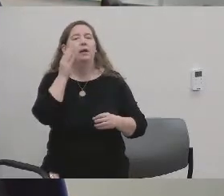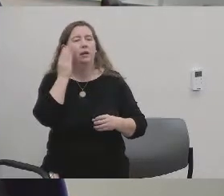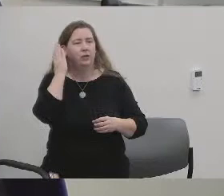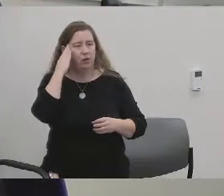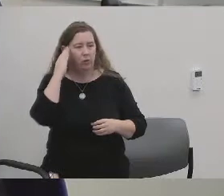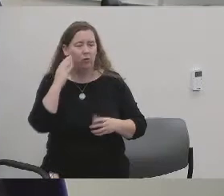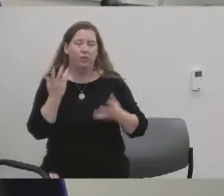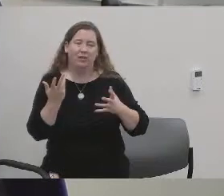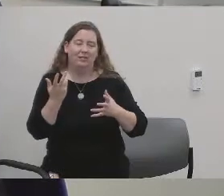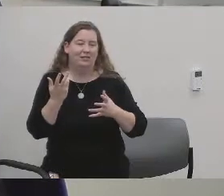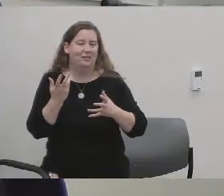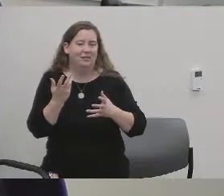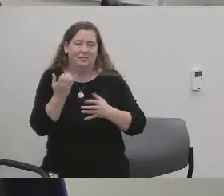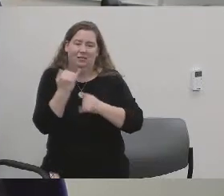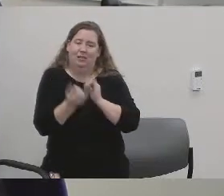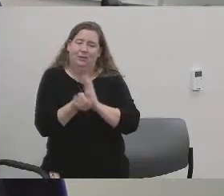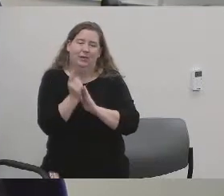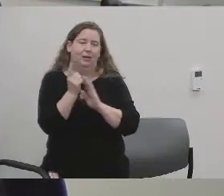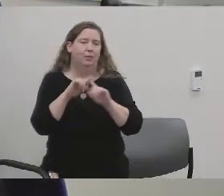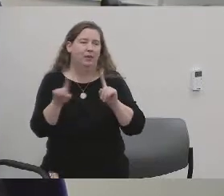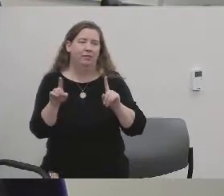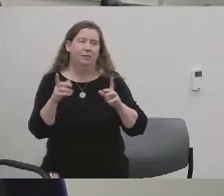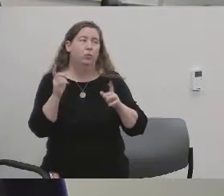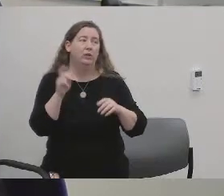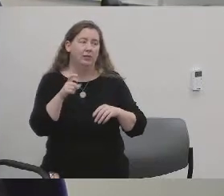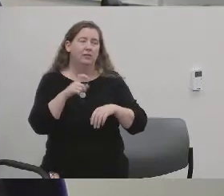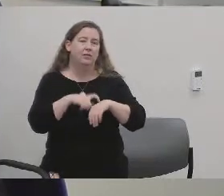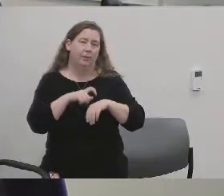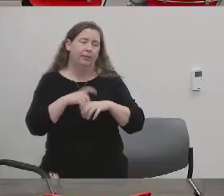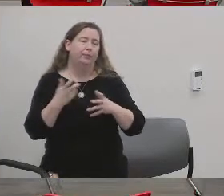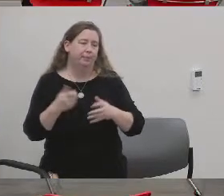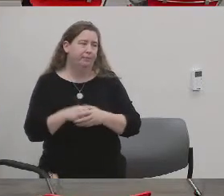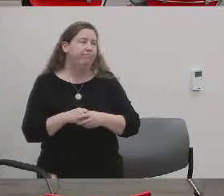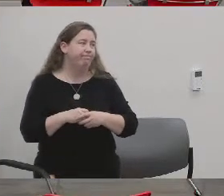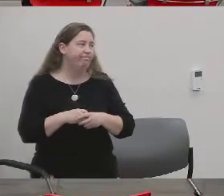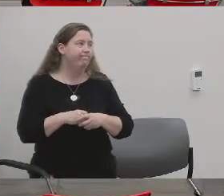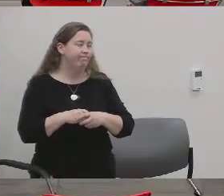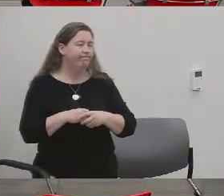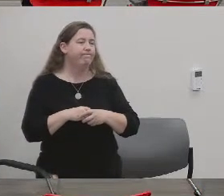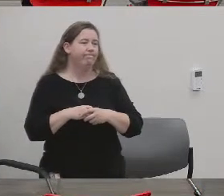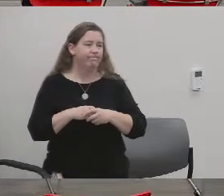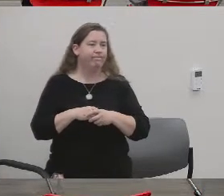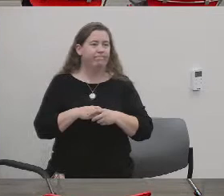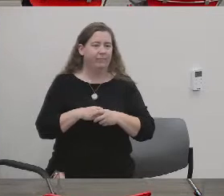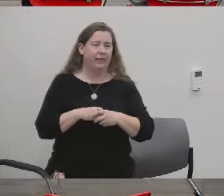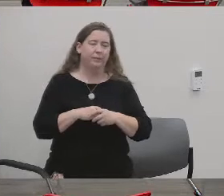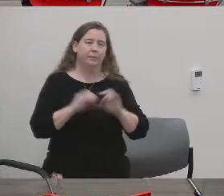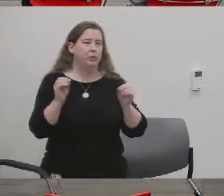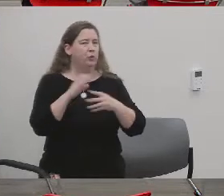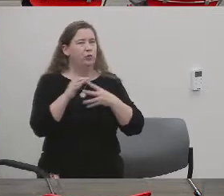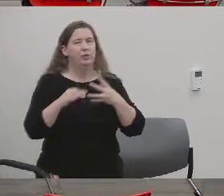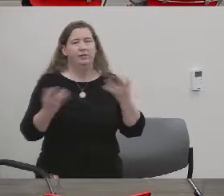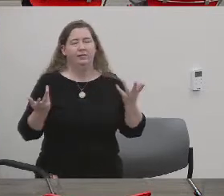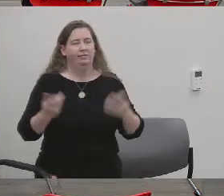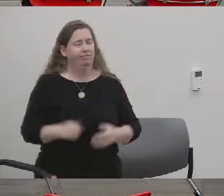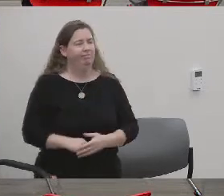up against the wire. Is that the right expression? Yeah, backs against the wall. The wall, yeah,